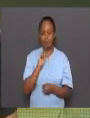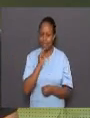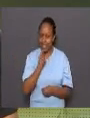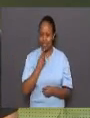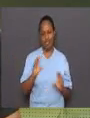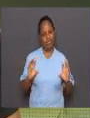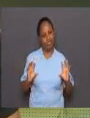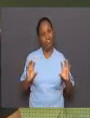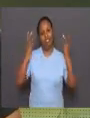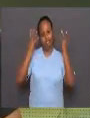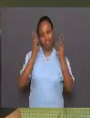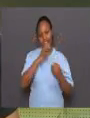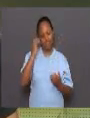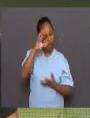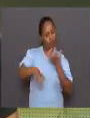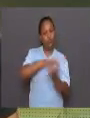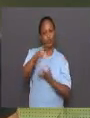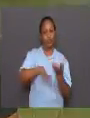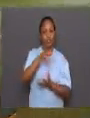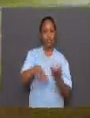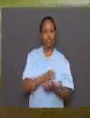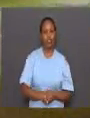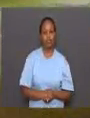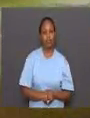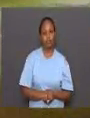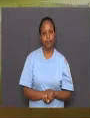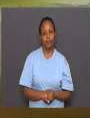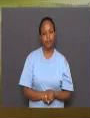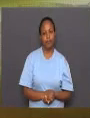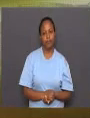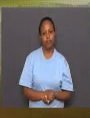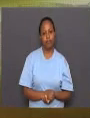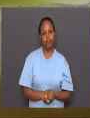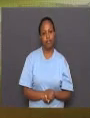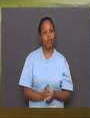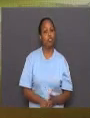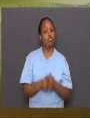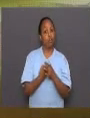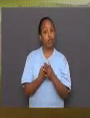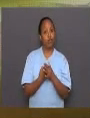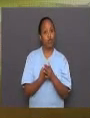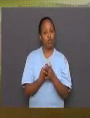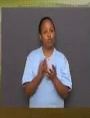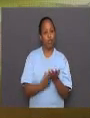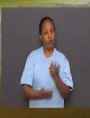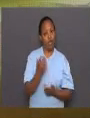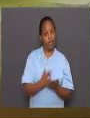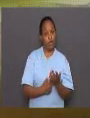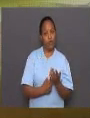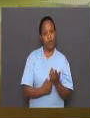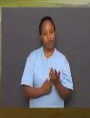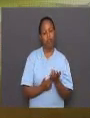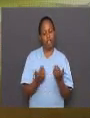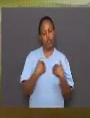anger, and confusion. We have begun with a discussion of